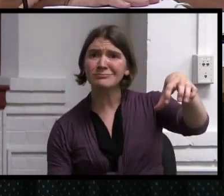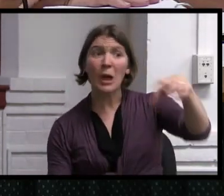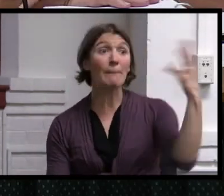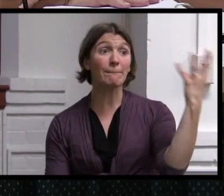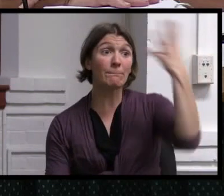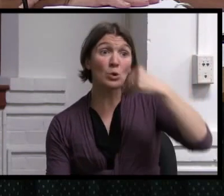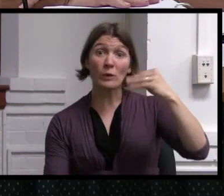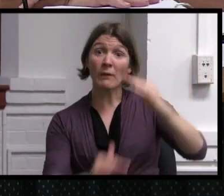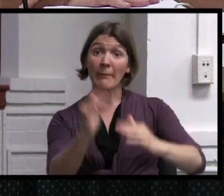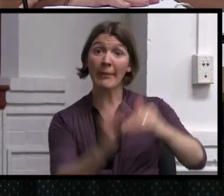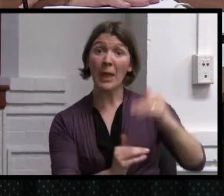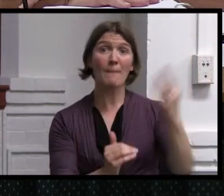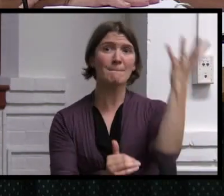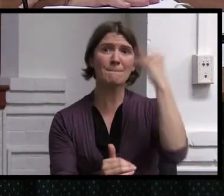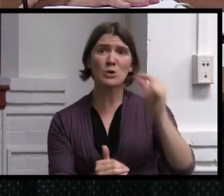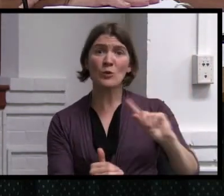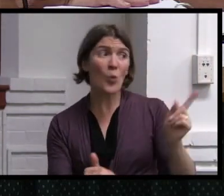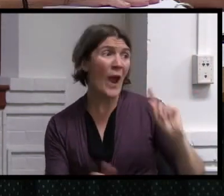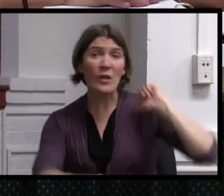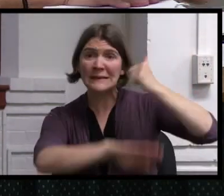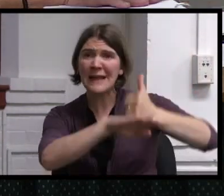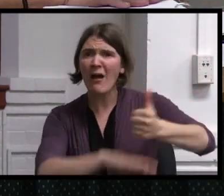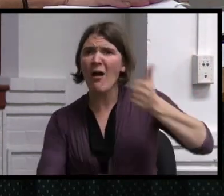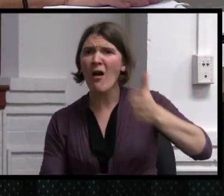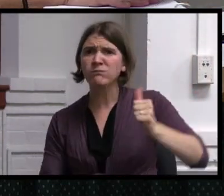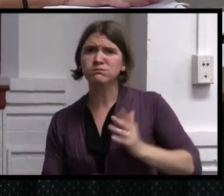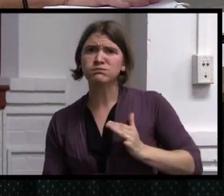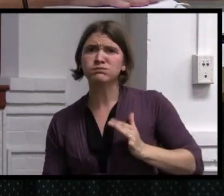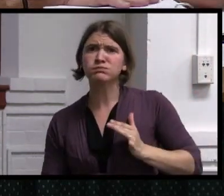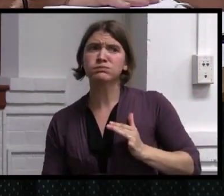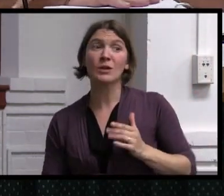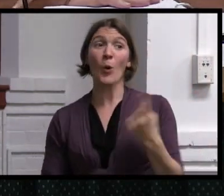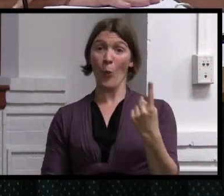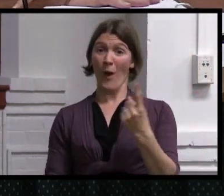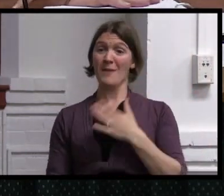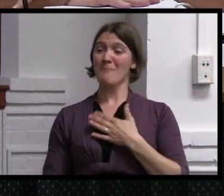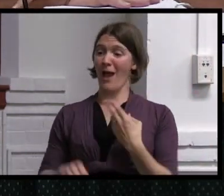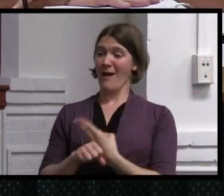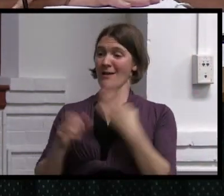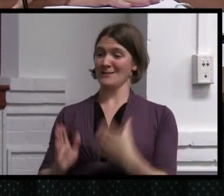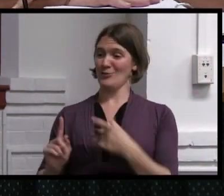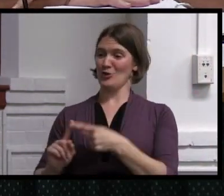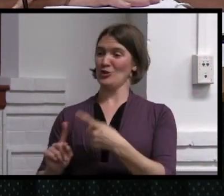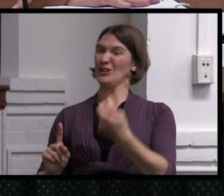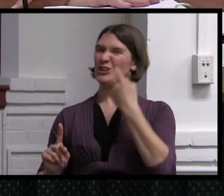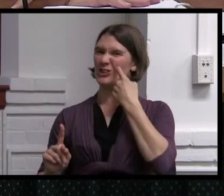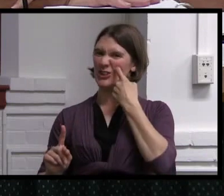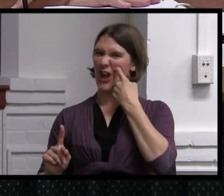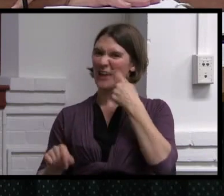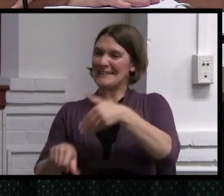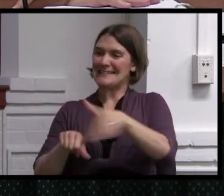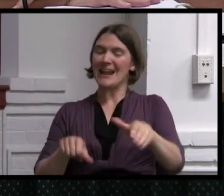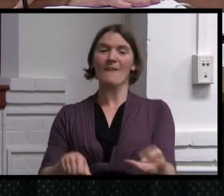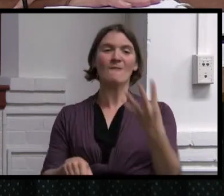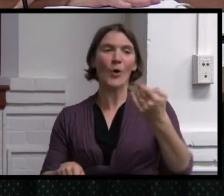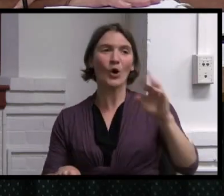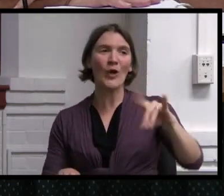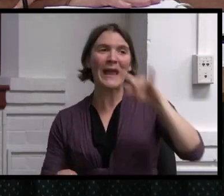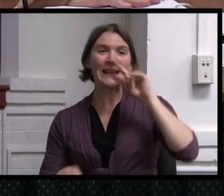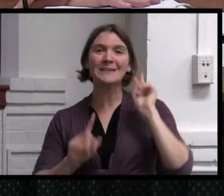a beautiful building. It's a beautiful site. It's one of the customers that I'm working for right now just sent four of her grandchildren